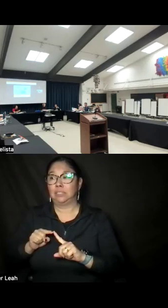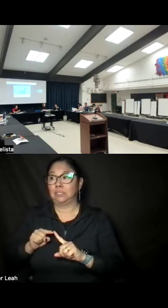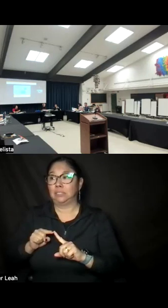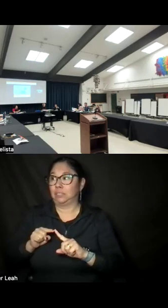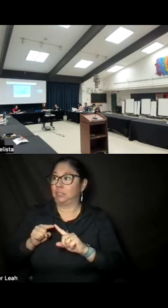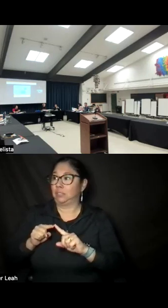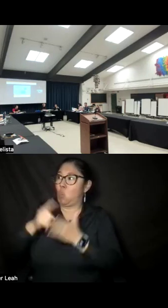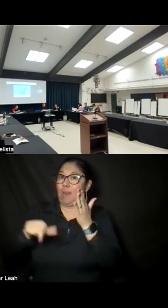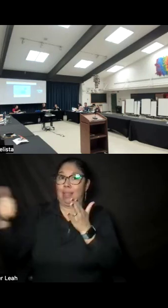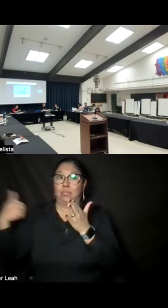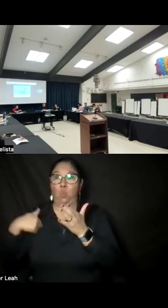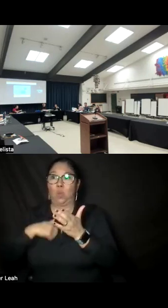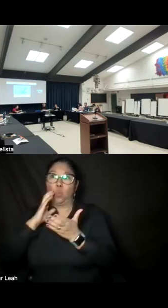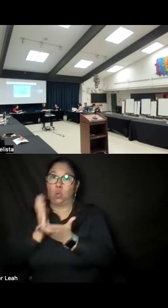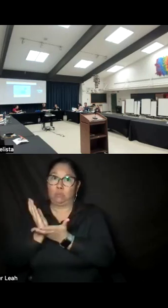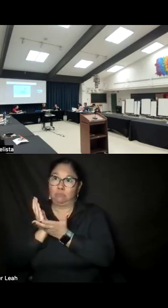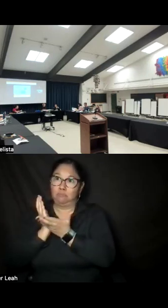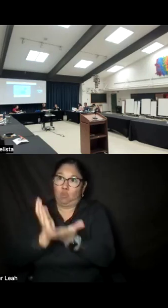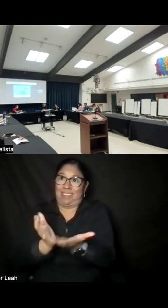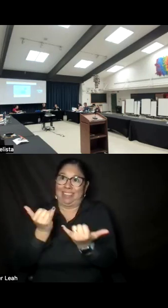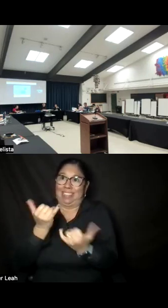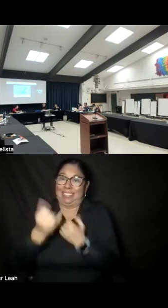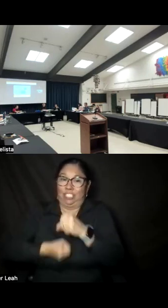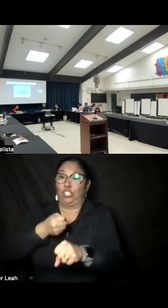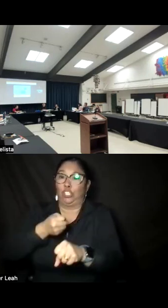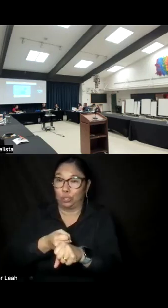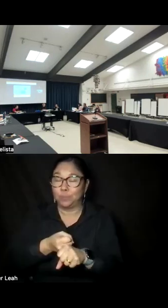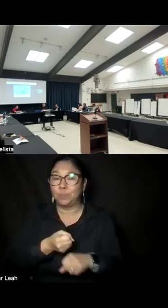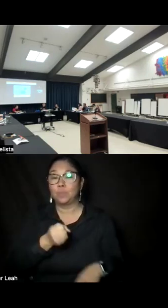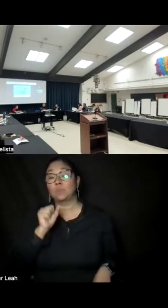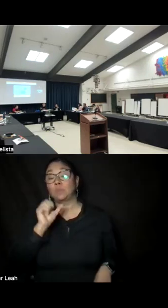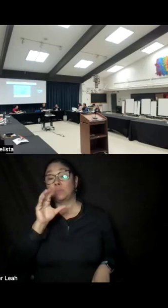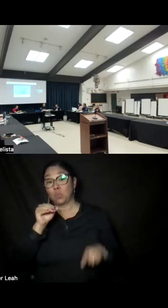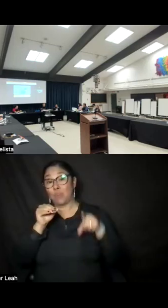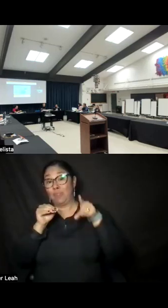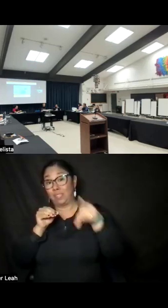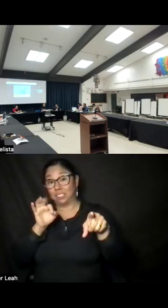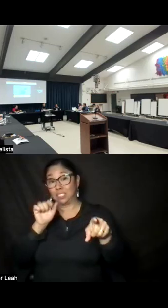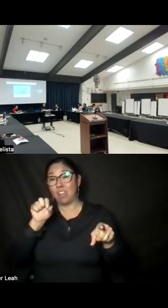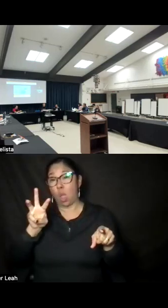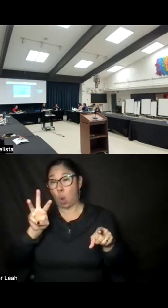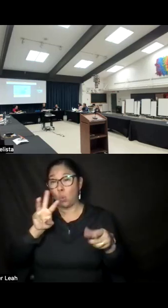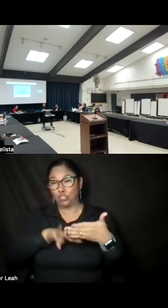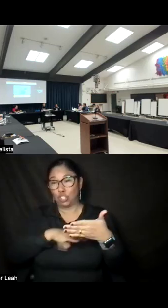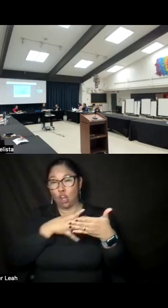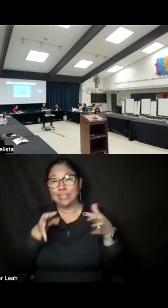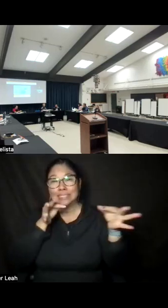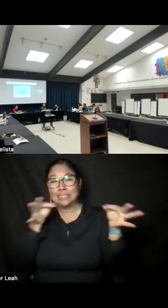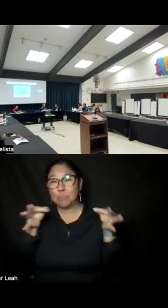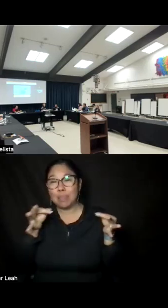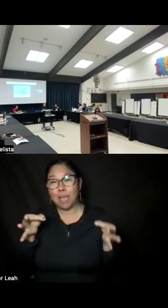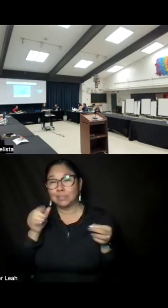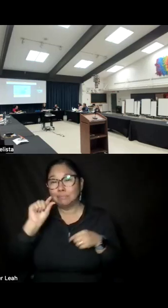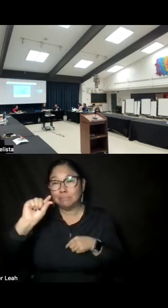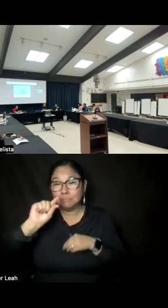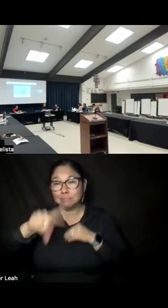would be delivering in this year. So this flow chart kind of explains a little bit that we have